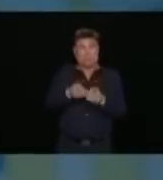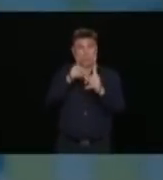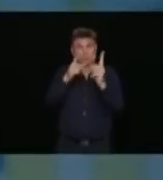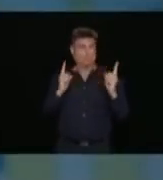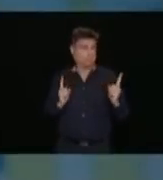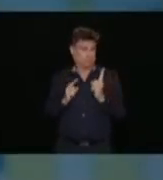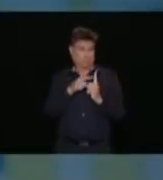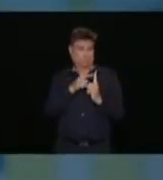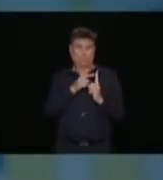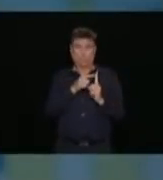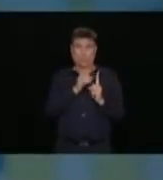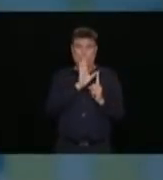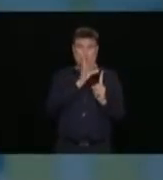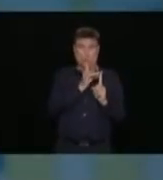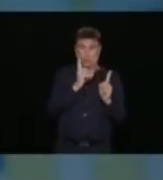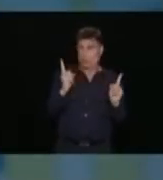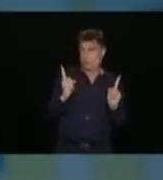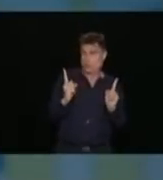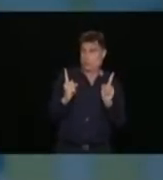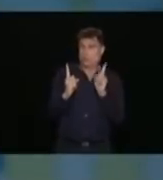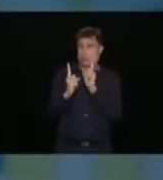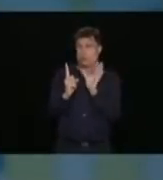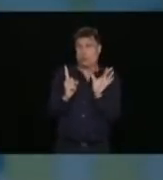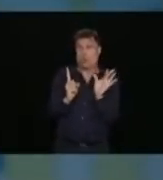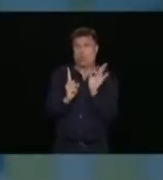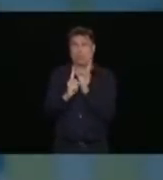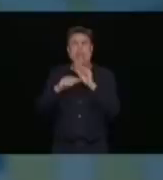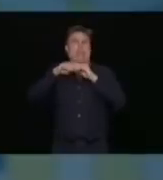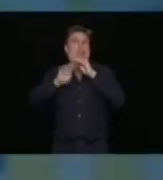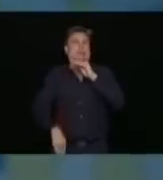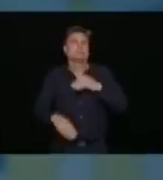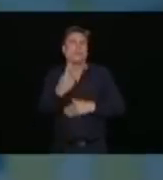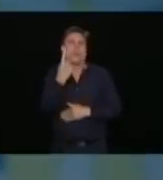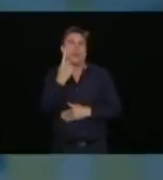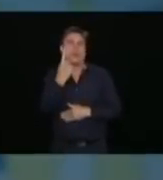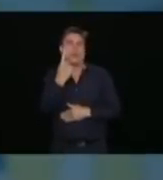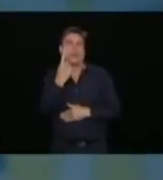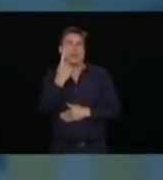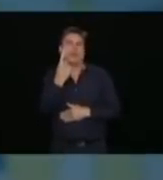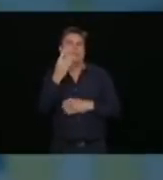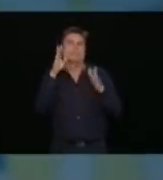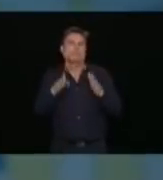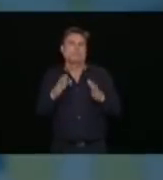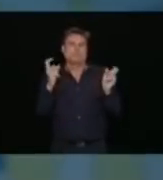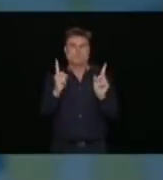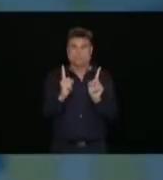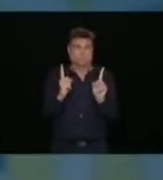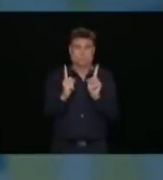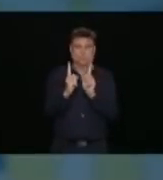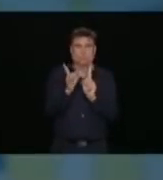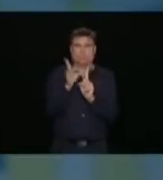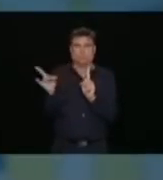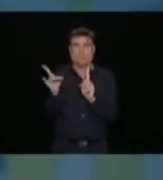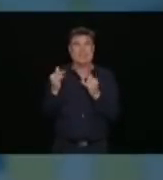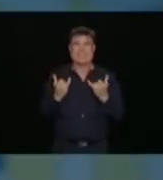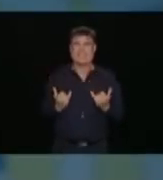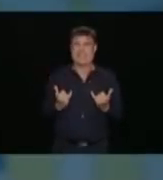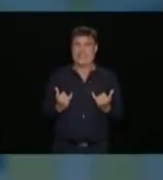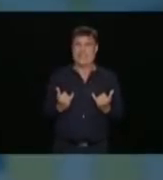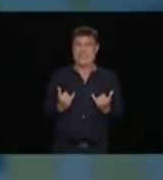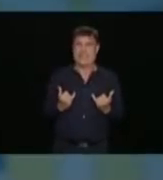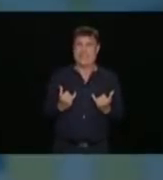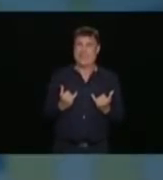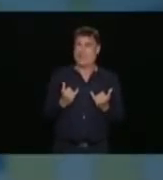can stop the outbreak. So we are at a place where we could see rapidly progression of transmission of